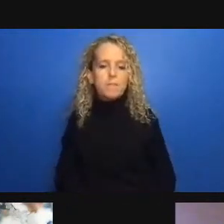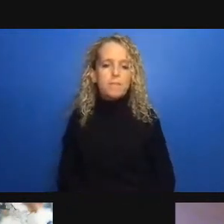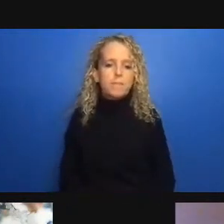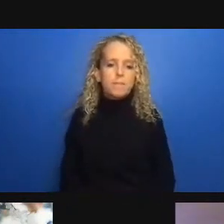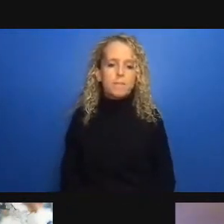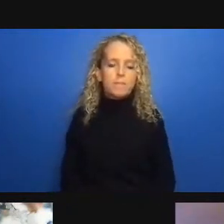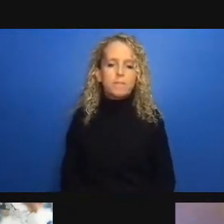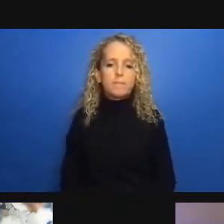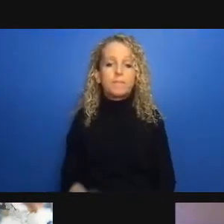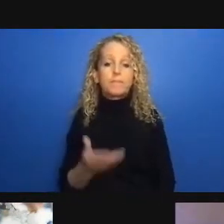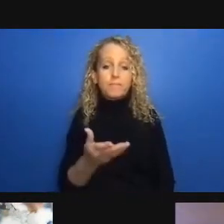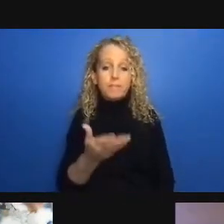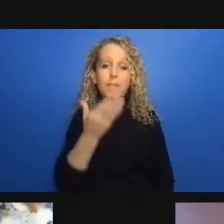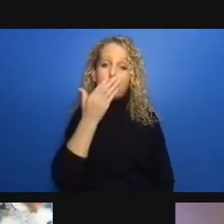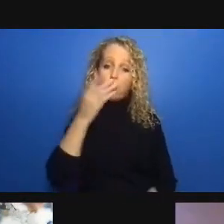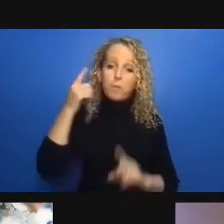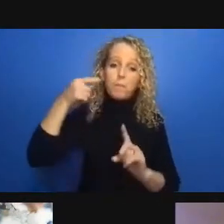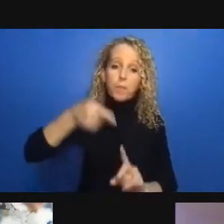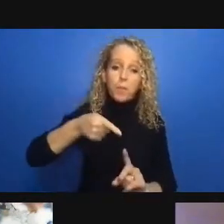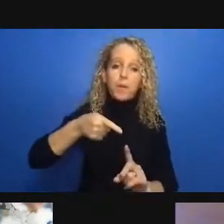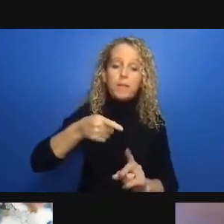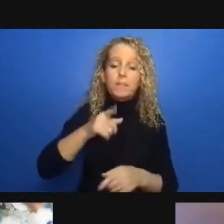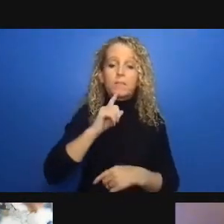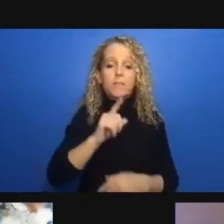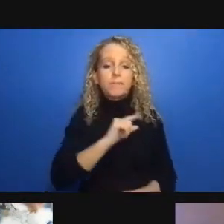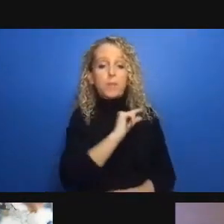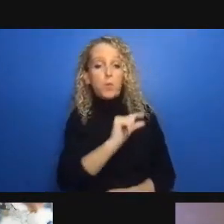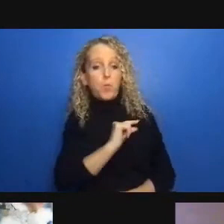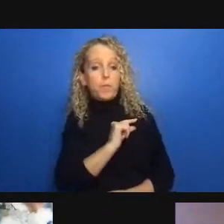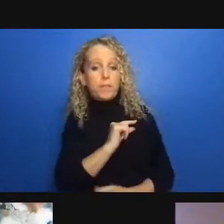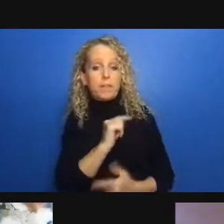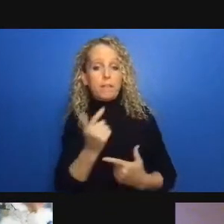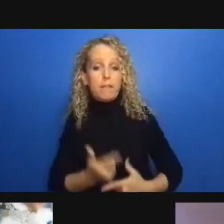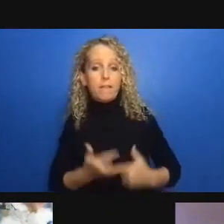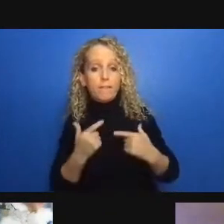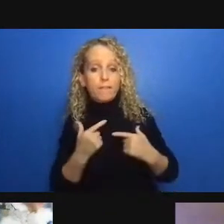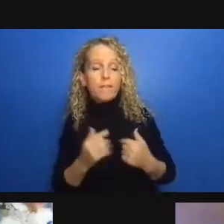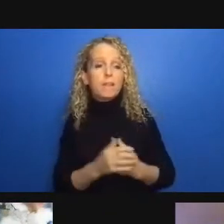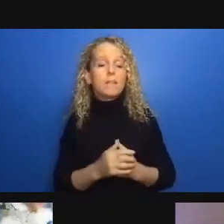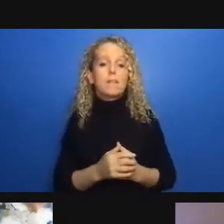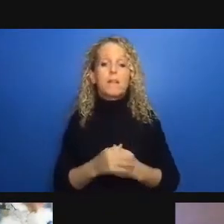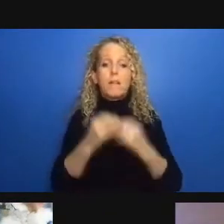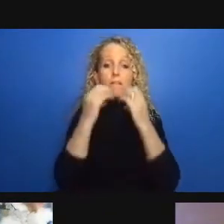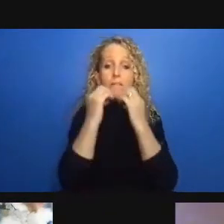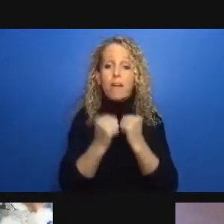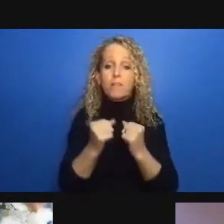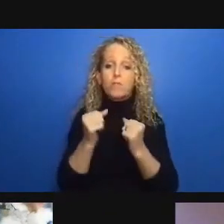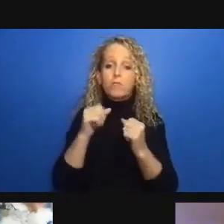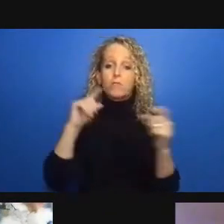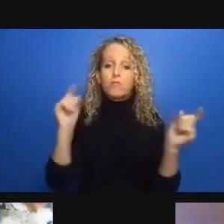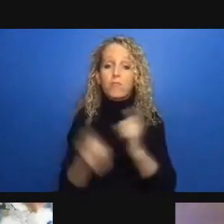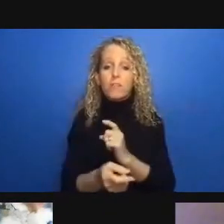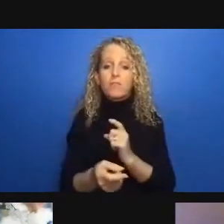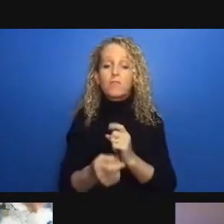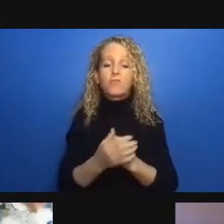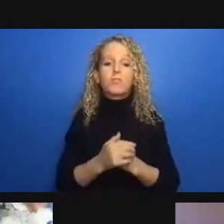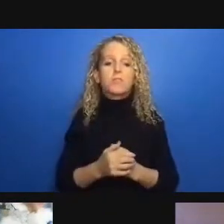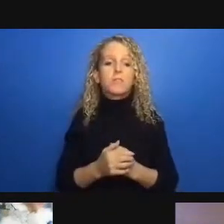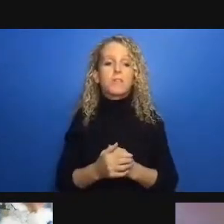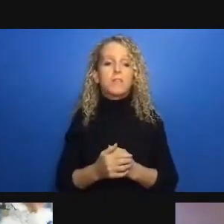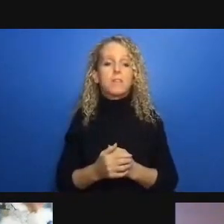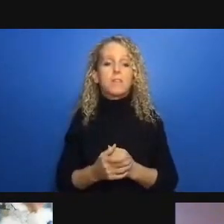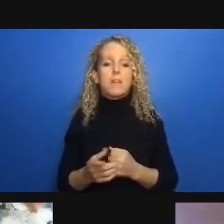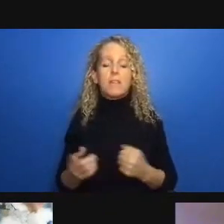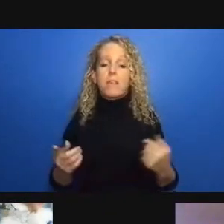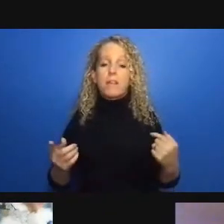as generations changes and quality of life and our values change and we shift a little bit differently on how we expect to have